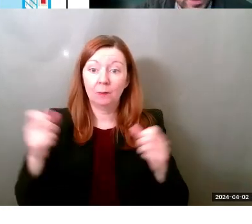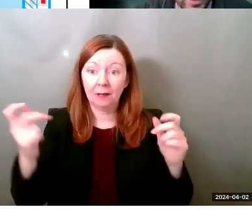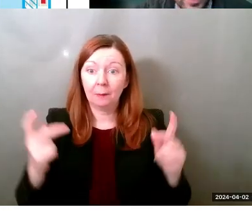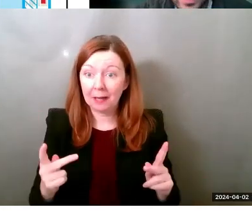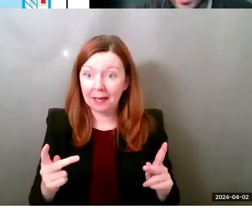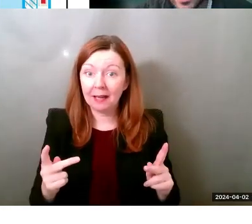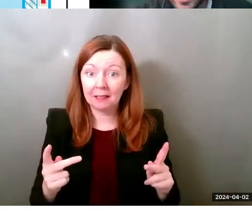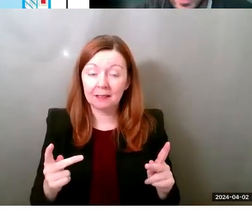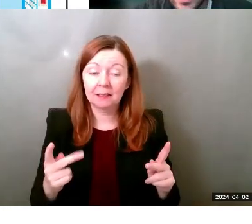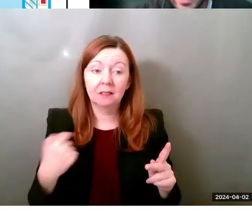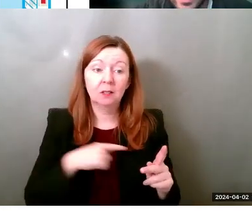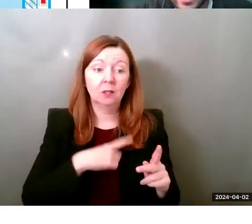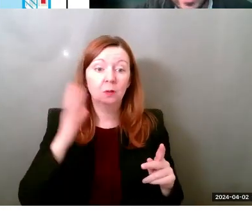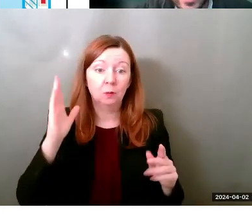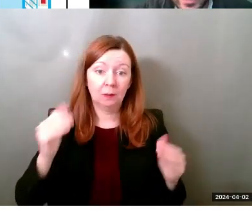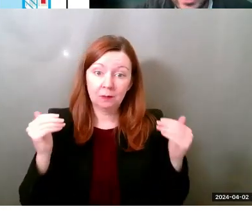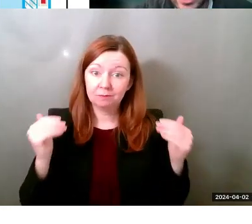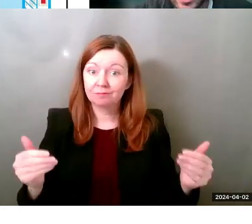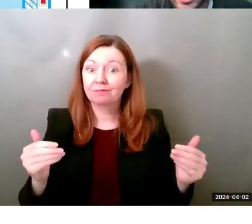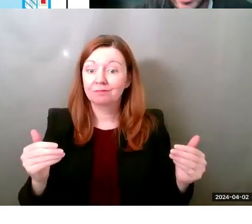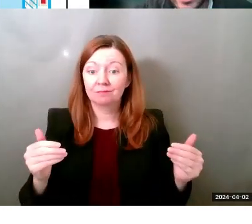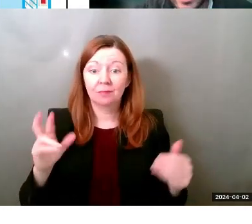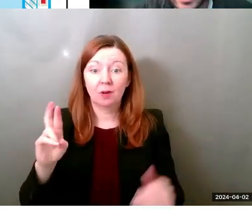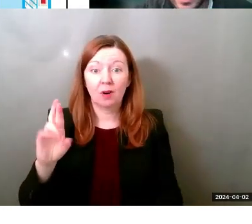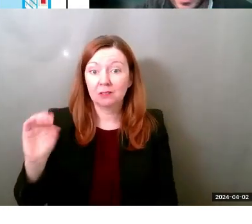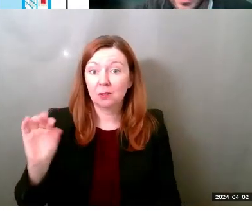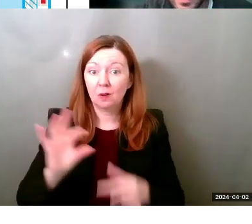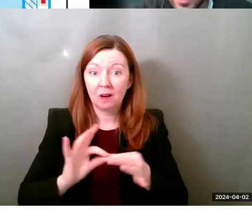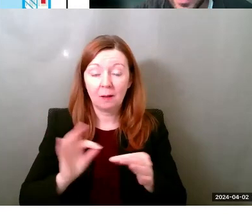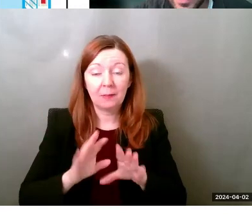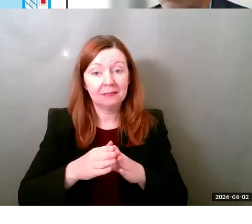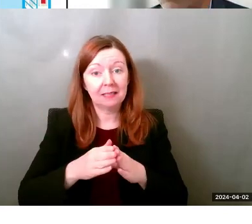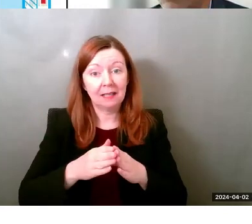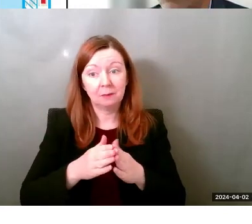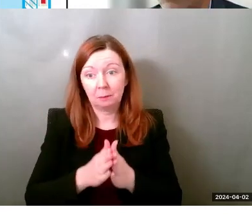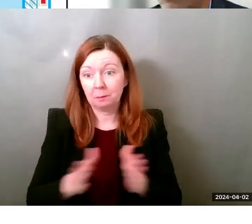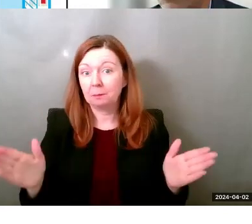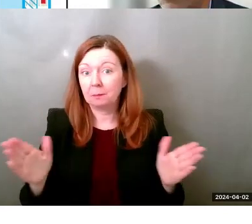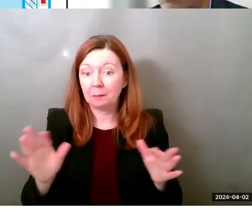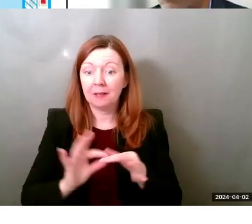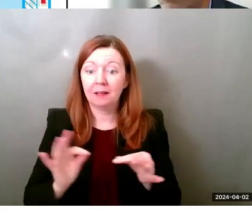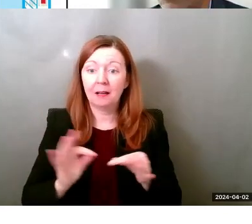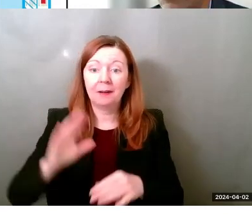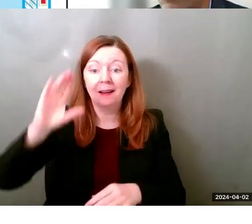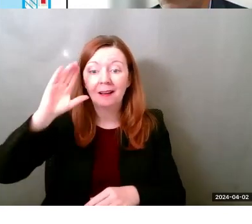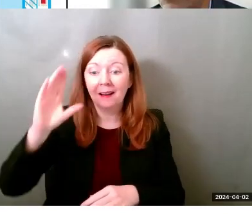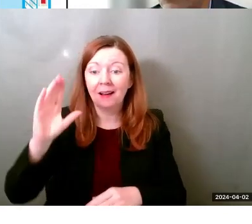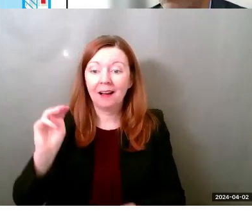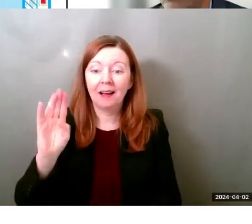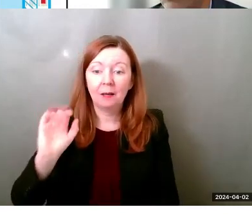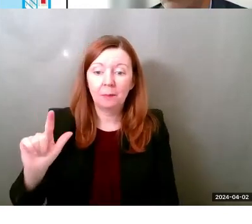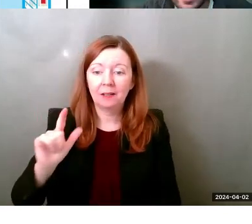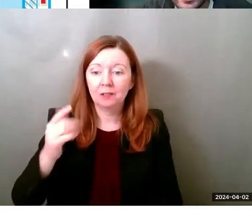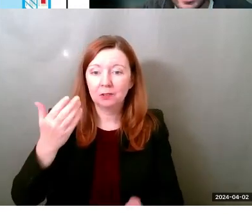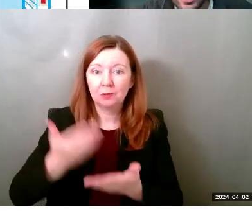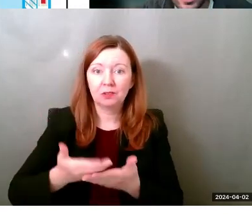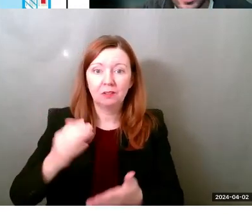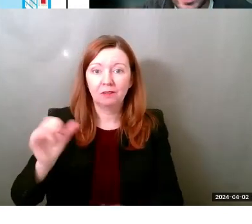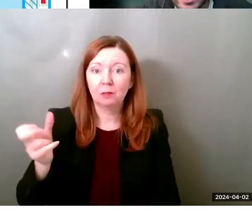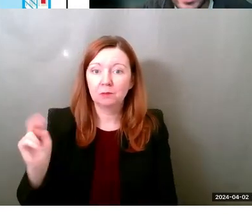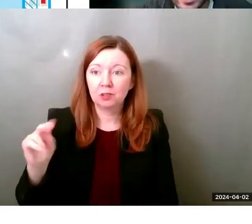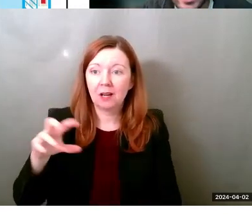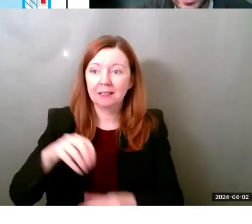back, we're going to go directly to the RCO comments and public comments. Okay. Hi, Michael. Just to confirm, John is part of